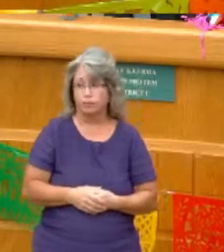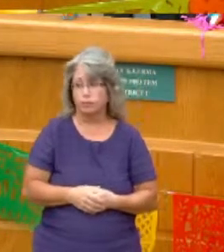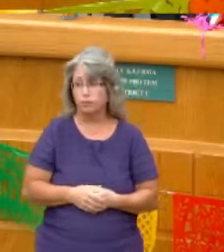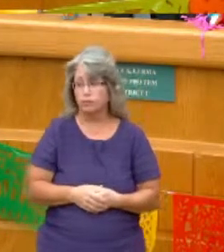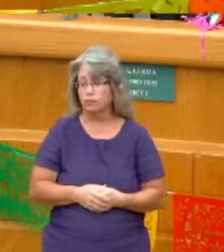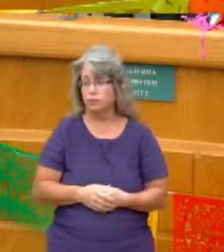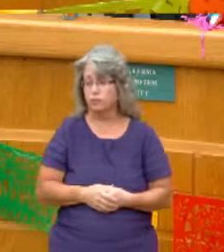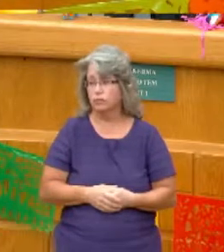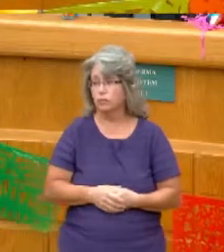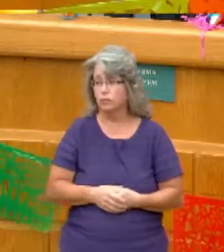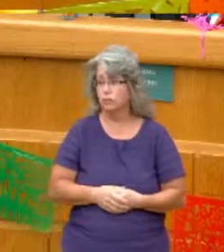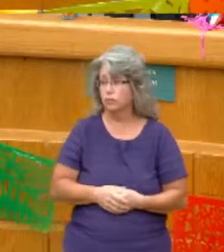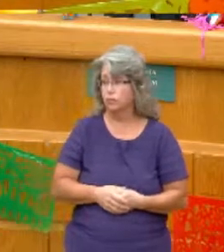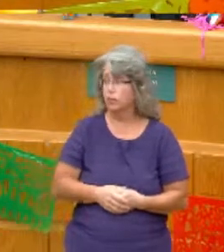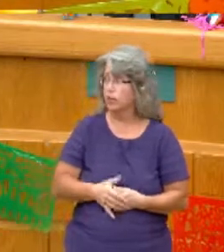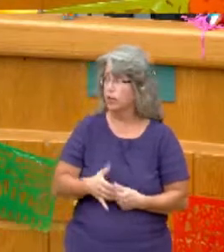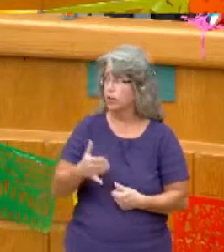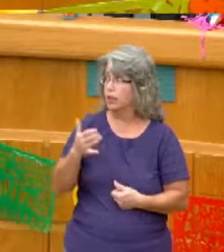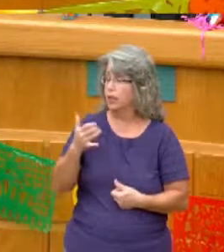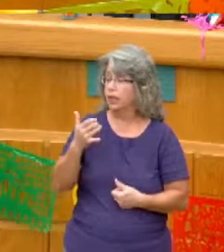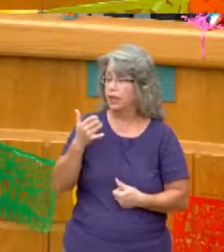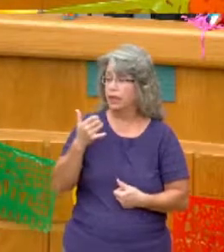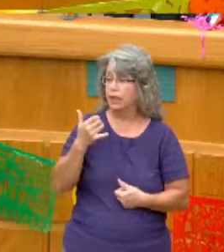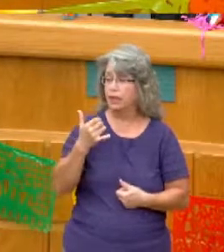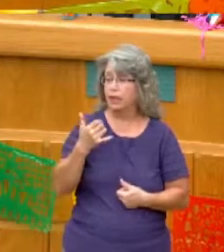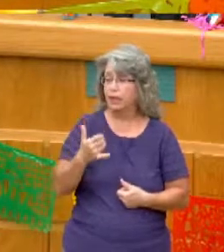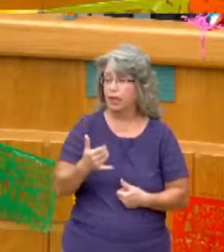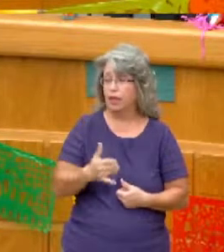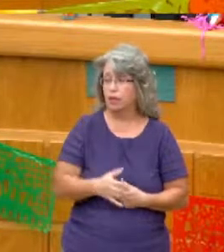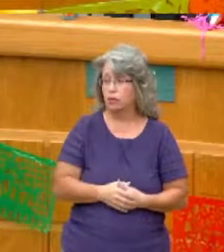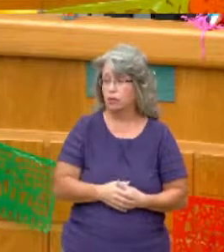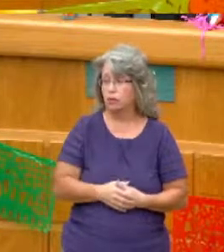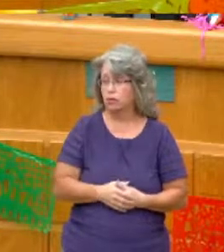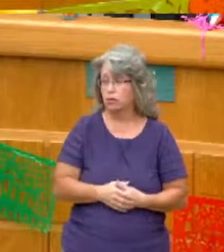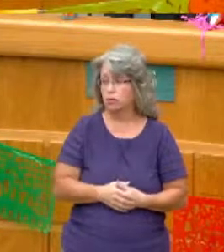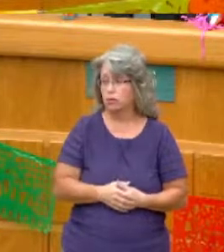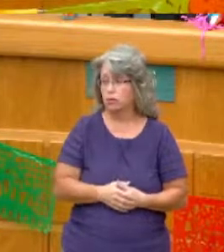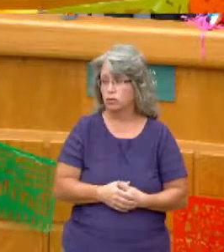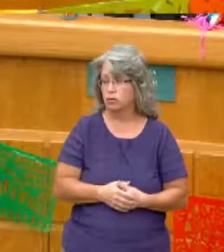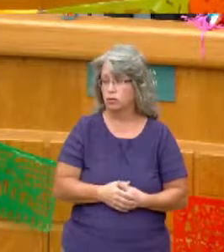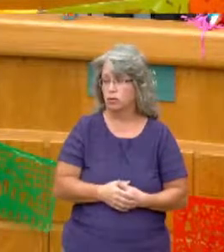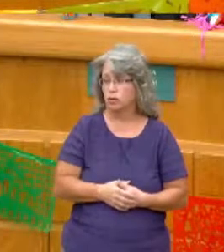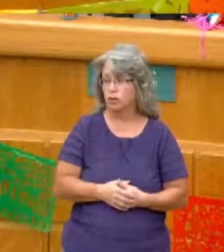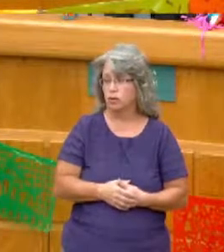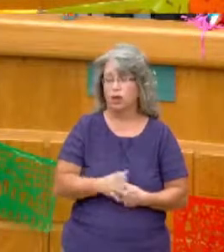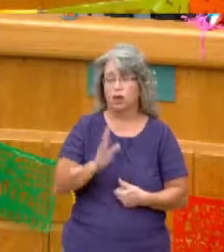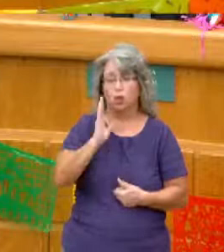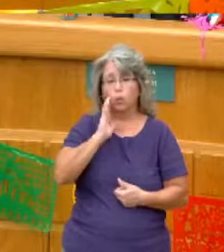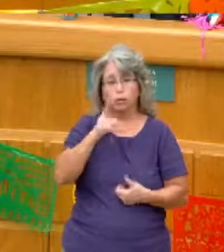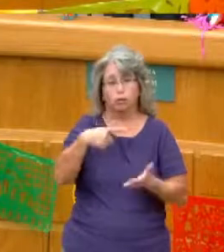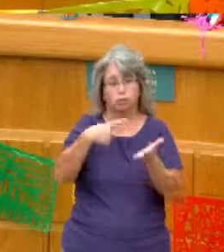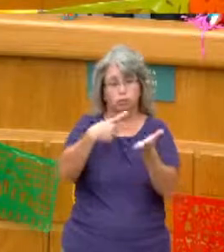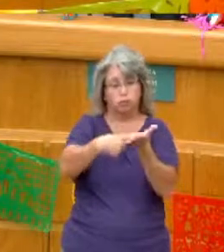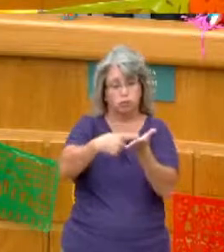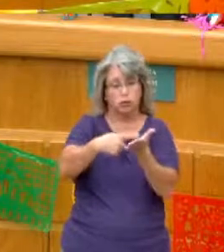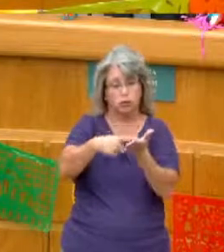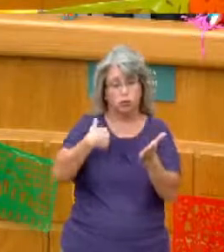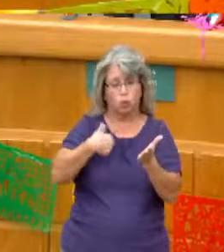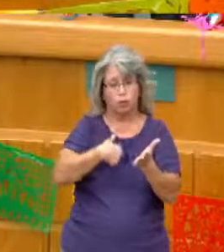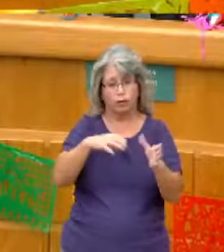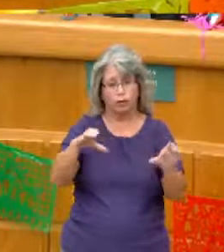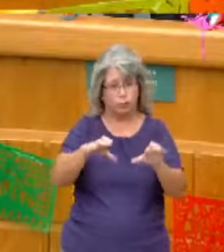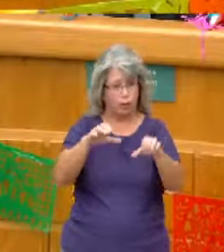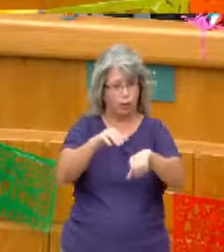I'm going to turn now over to what we've been doing at the Health Department, and so some of the things